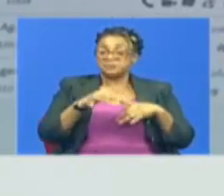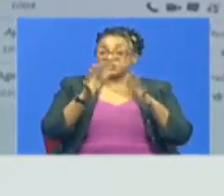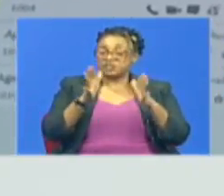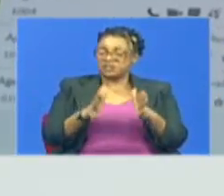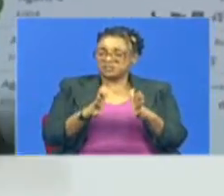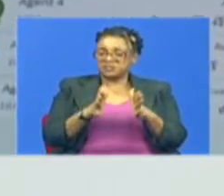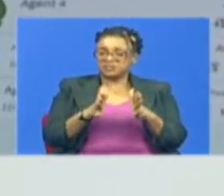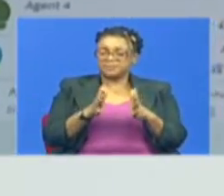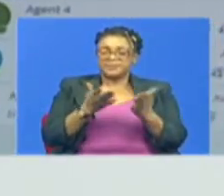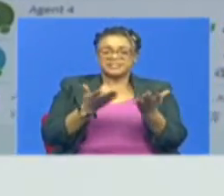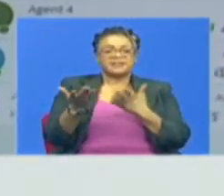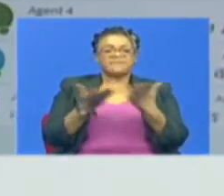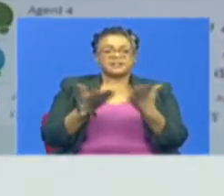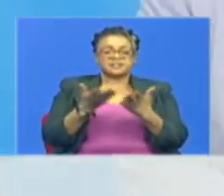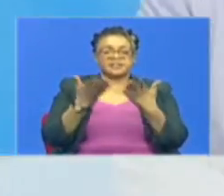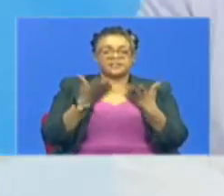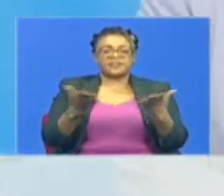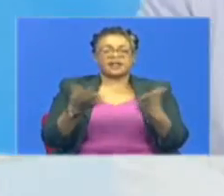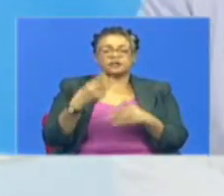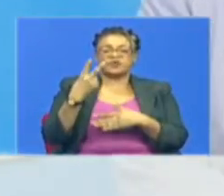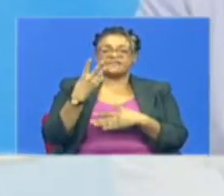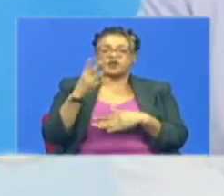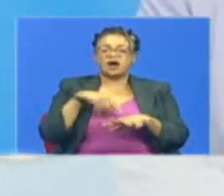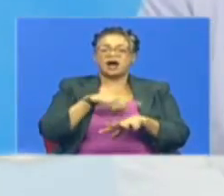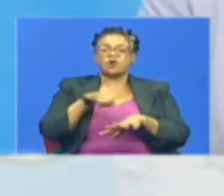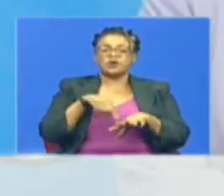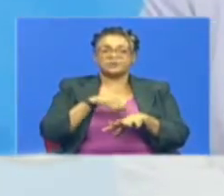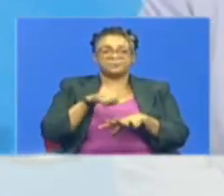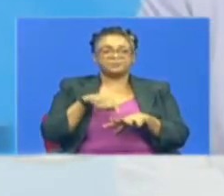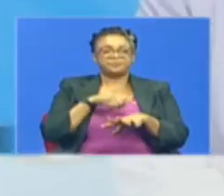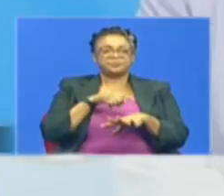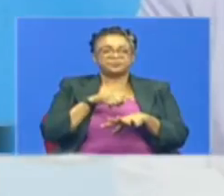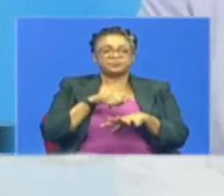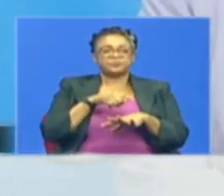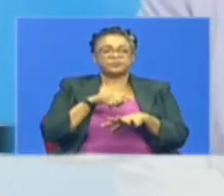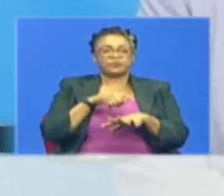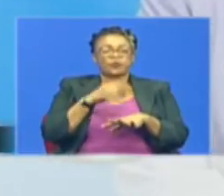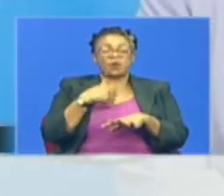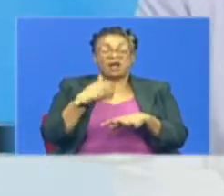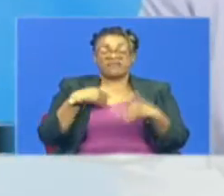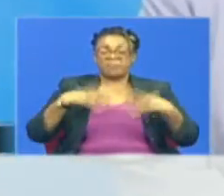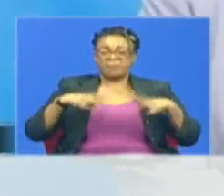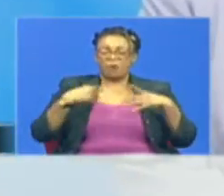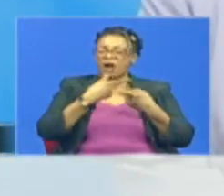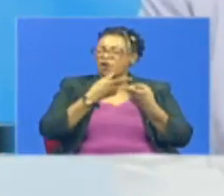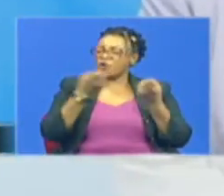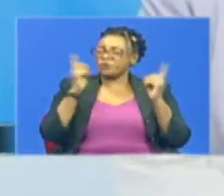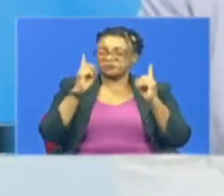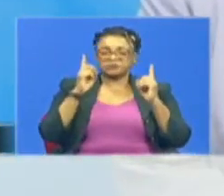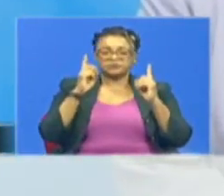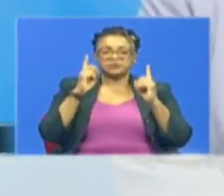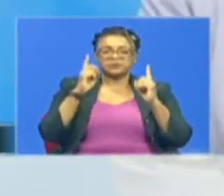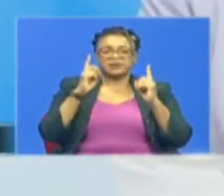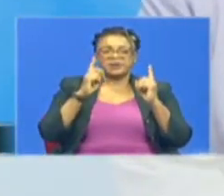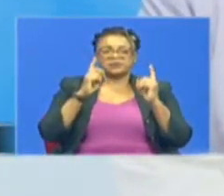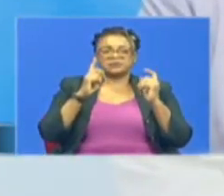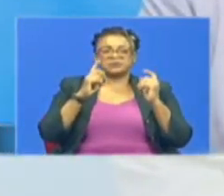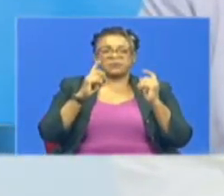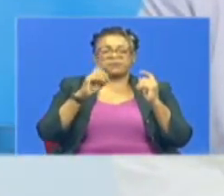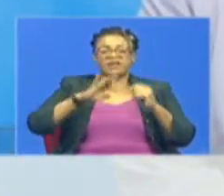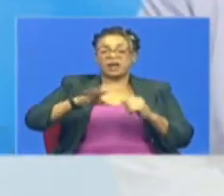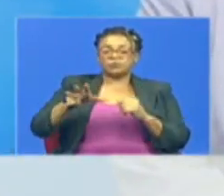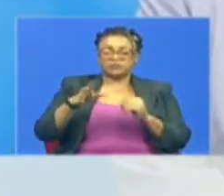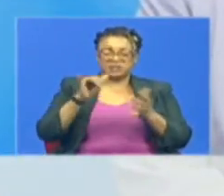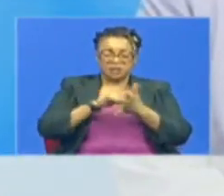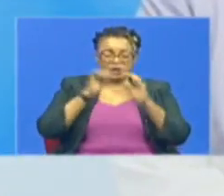available 24 hours a day. We have people across the country, actually in 45 counties, that can be called upon to